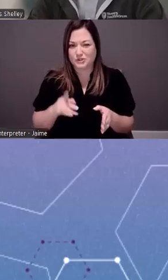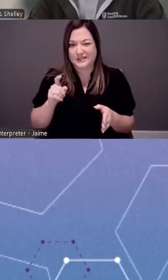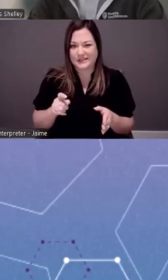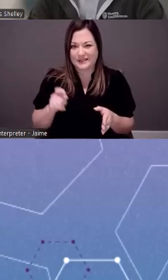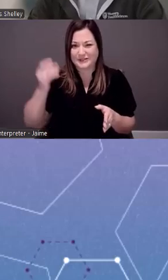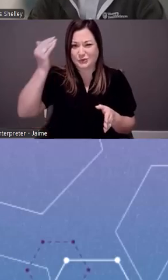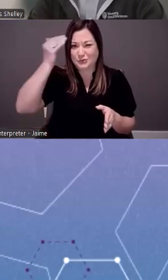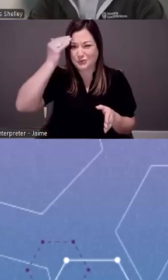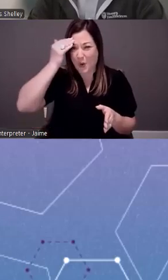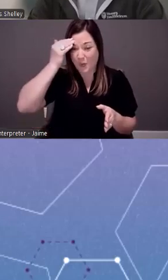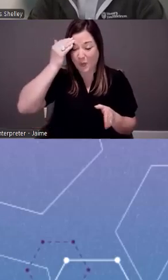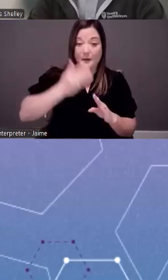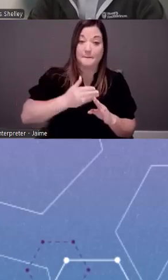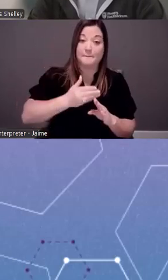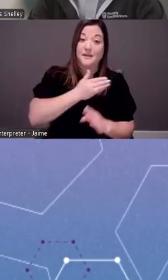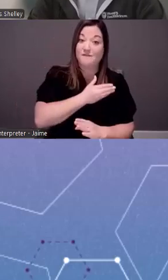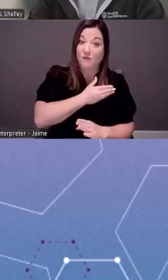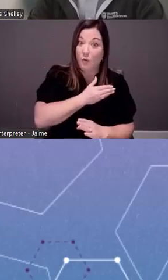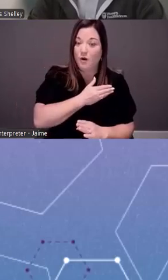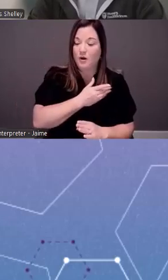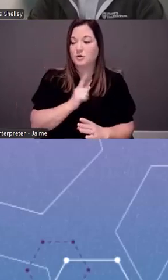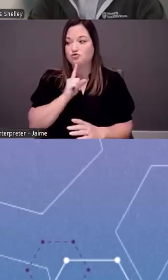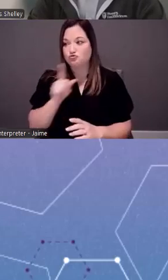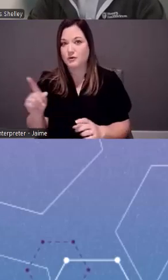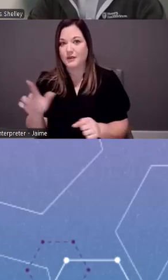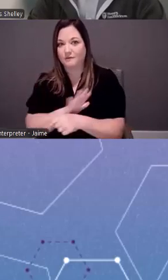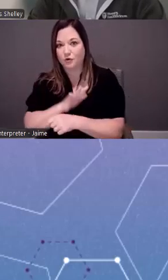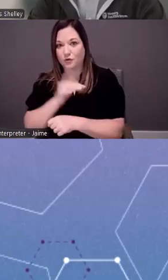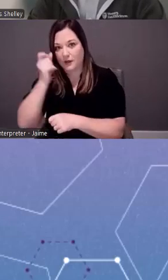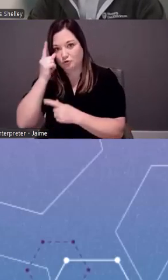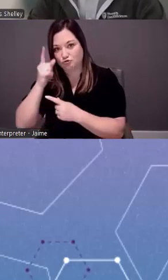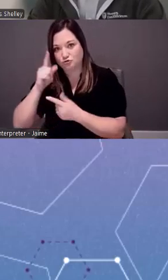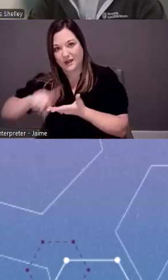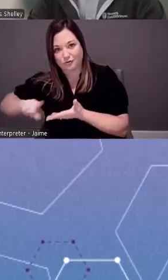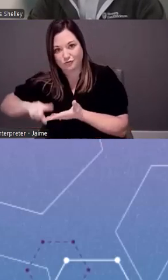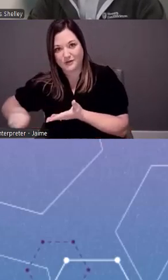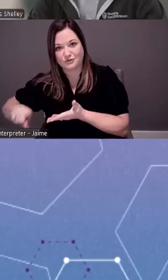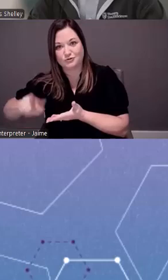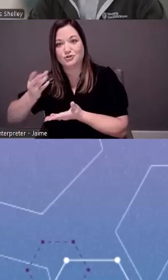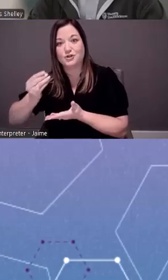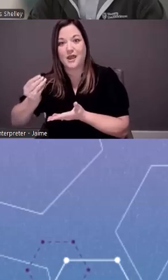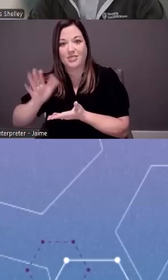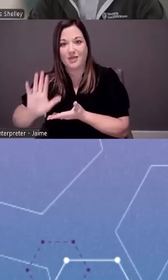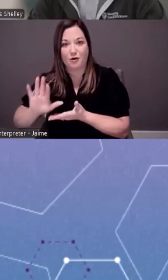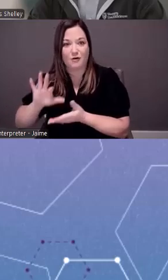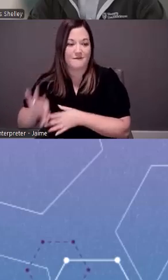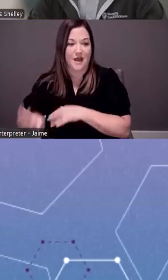know beforehand to fully understand the research and the findings of the paper.